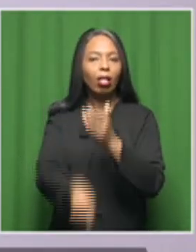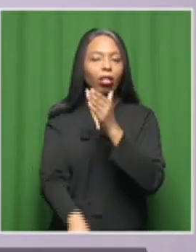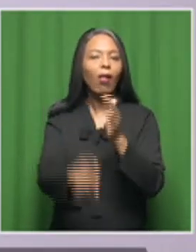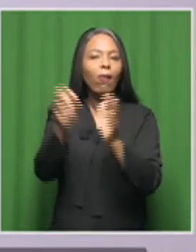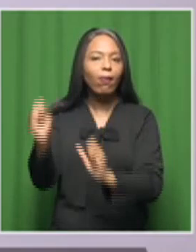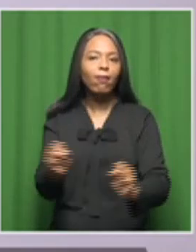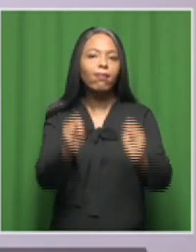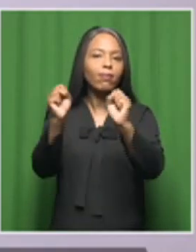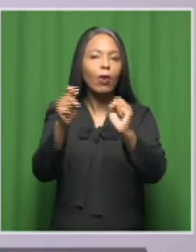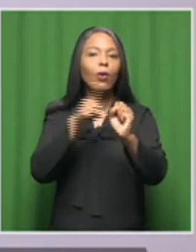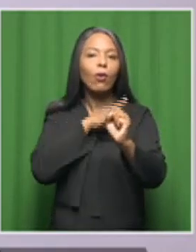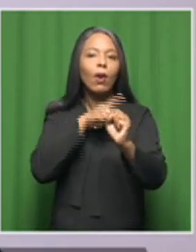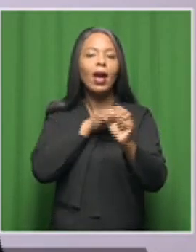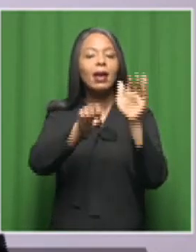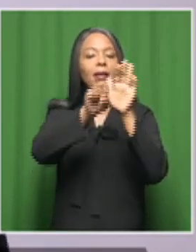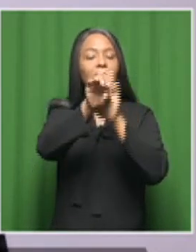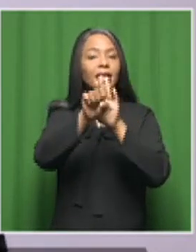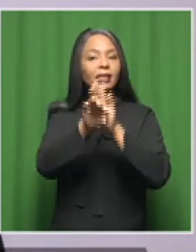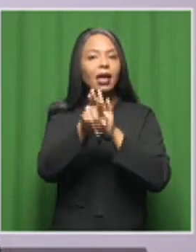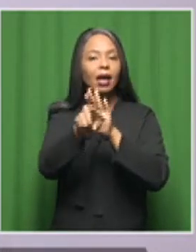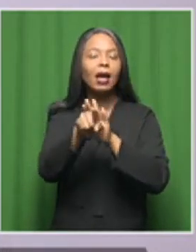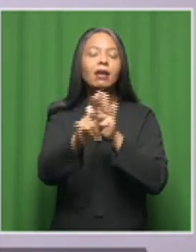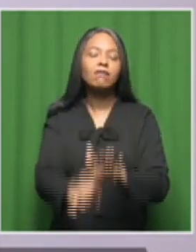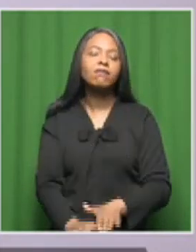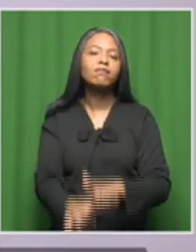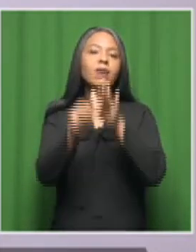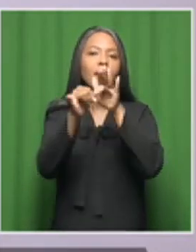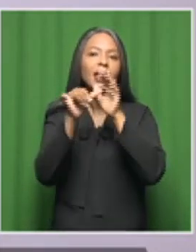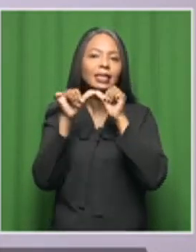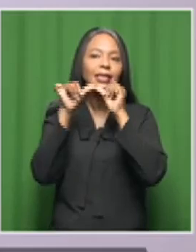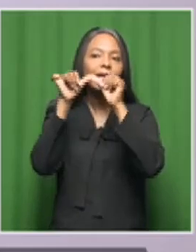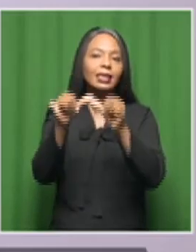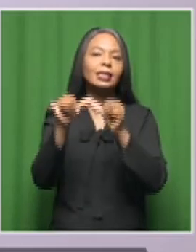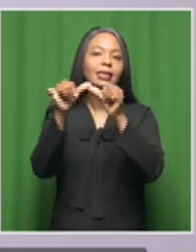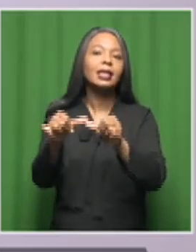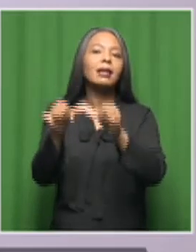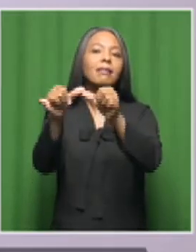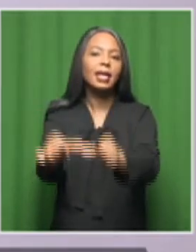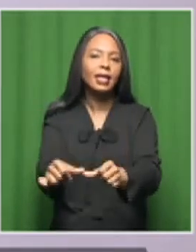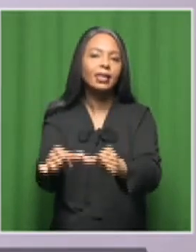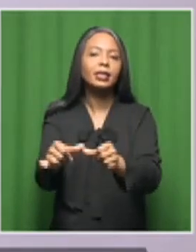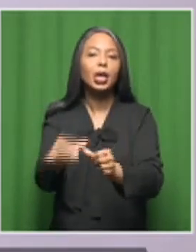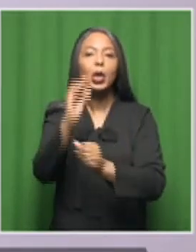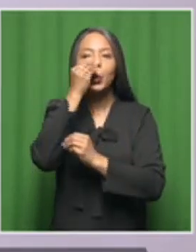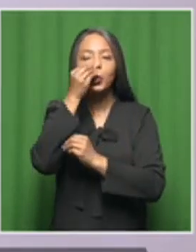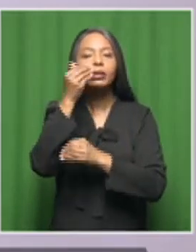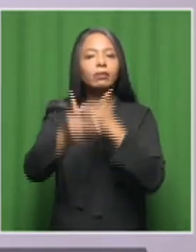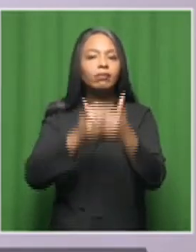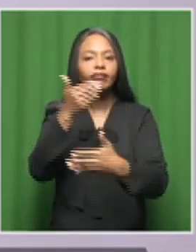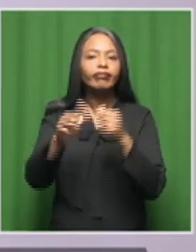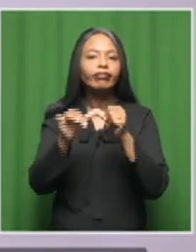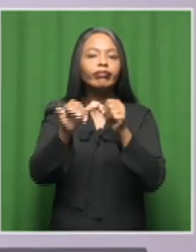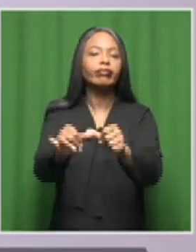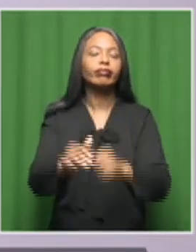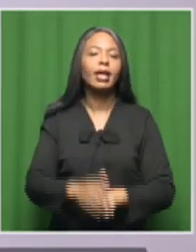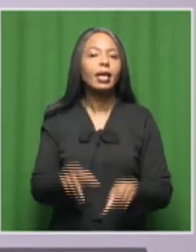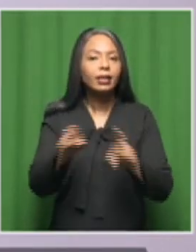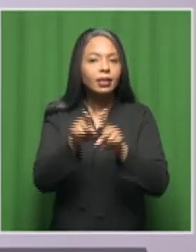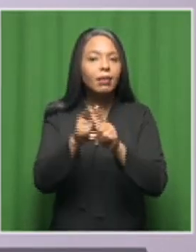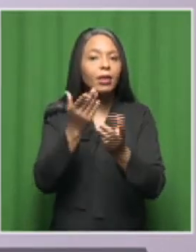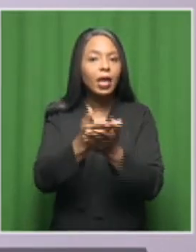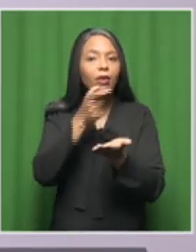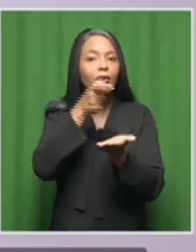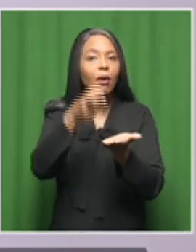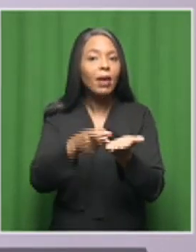media sustainability in terms of how do we sustain our newsrooms going forward. But also love to hear from you in terms of what are